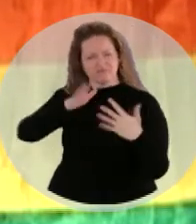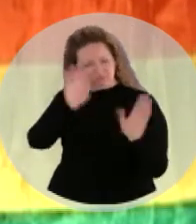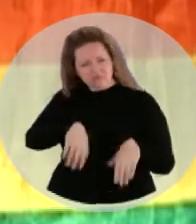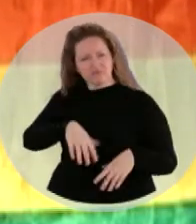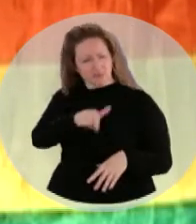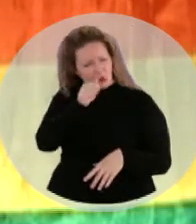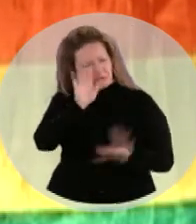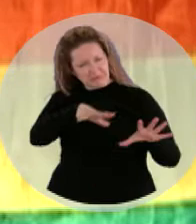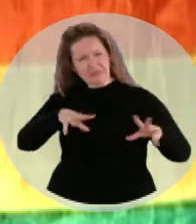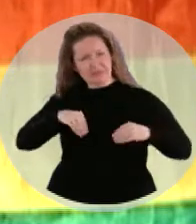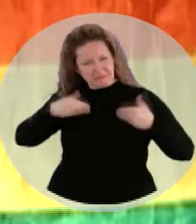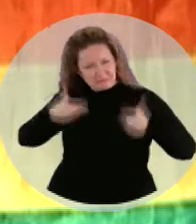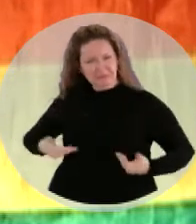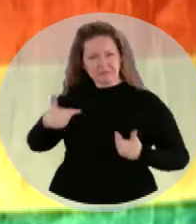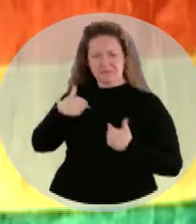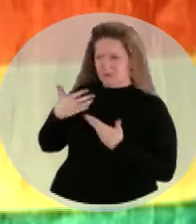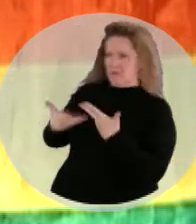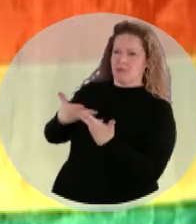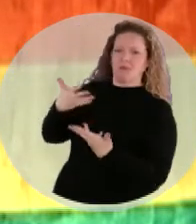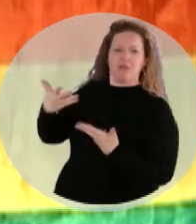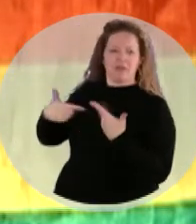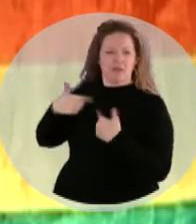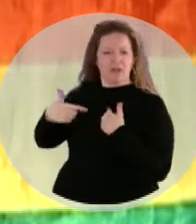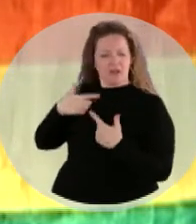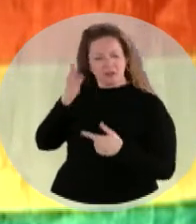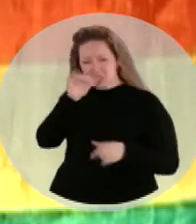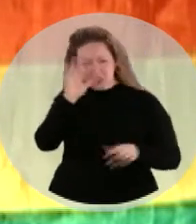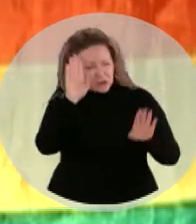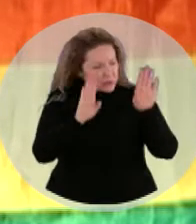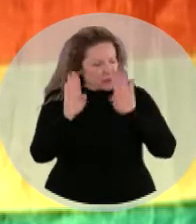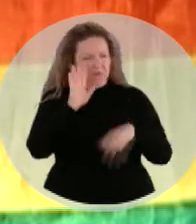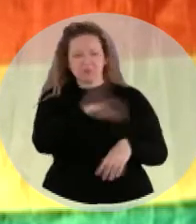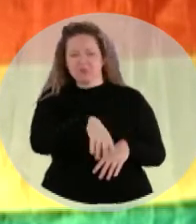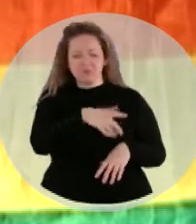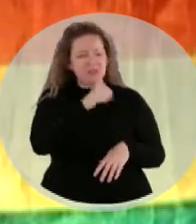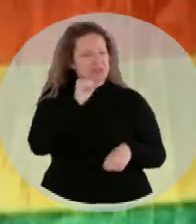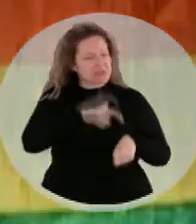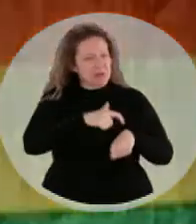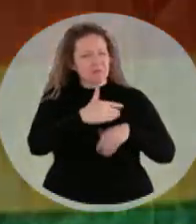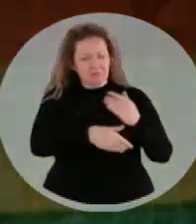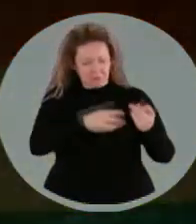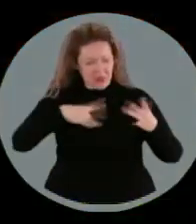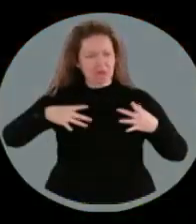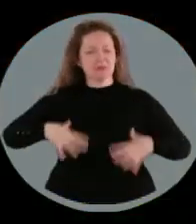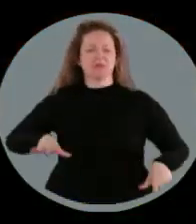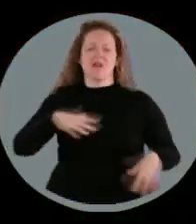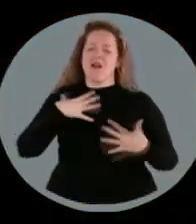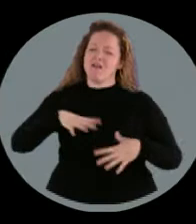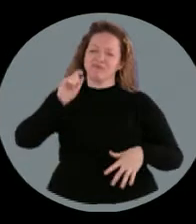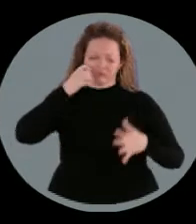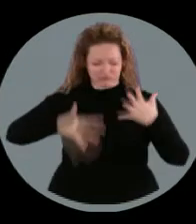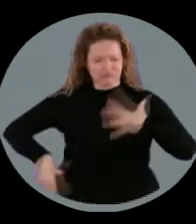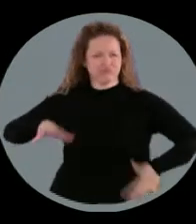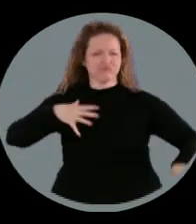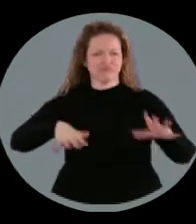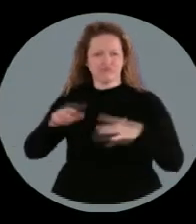why can't you just fit in? Why do you have to be like that? Eventually you'll be normal.